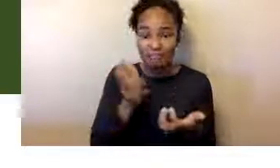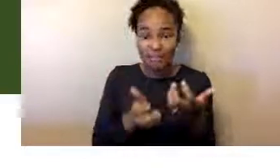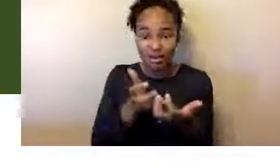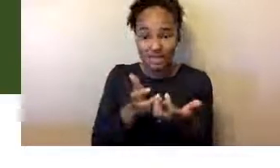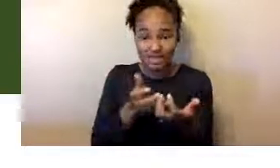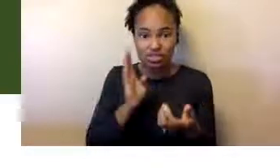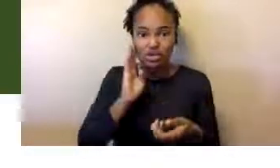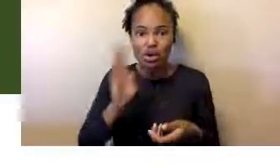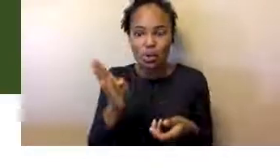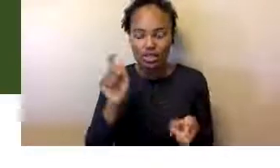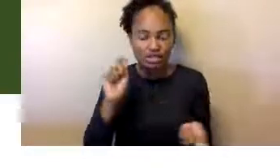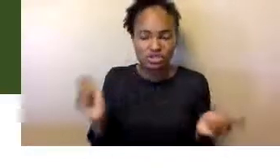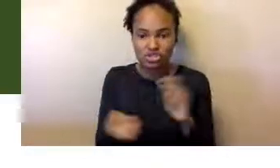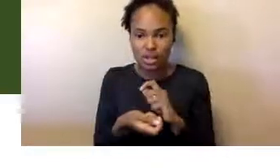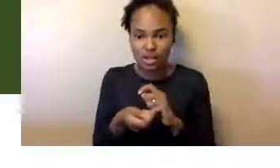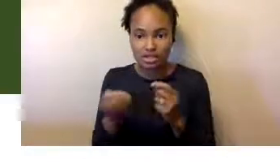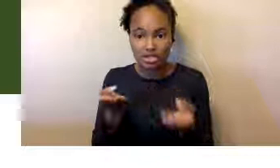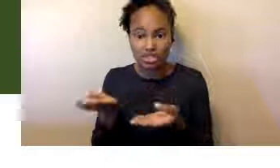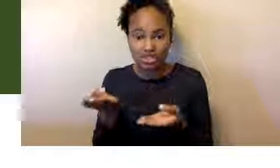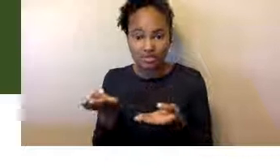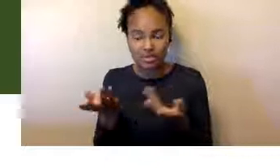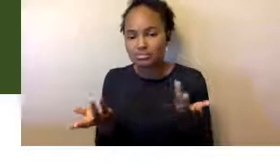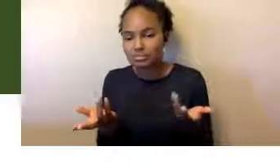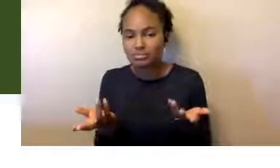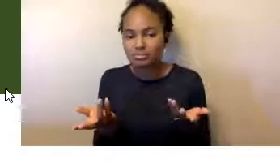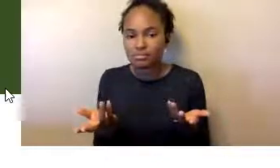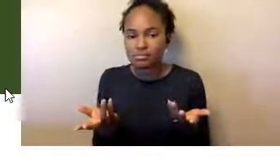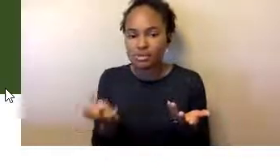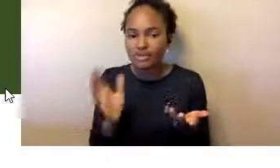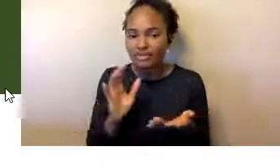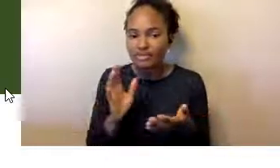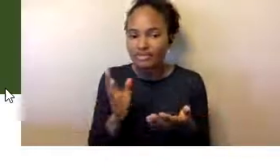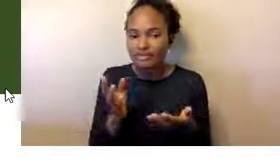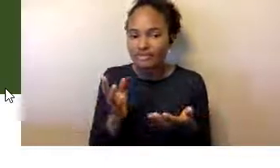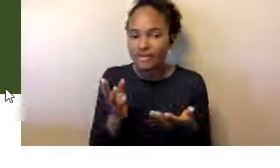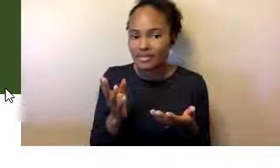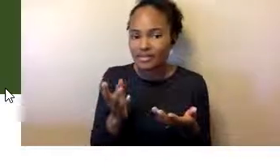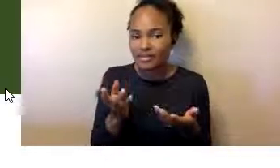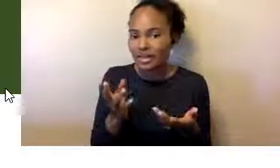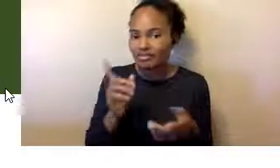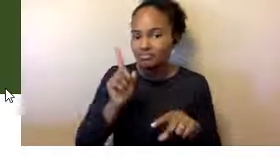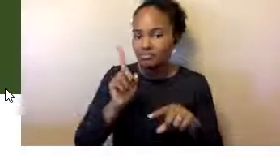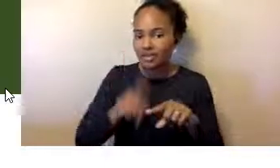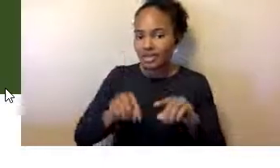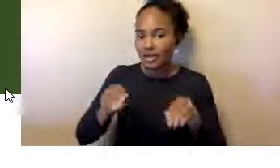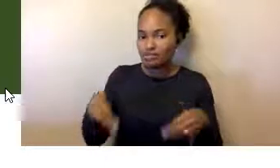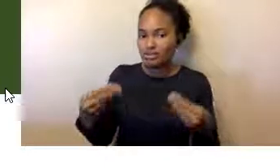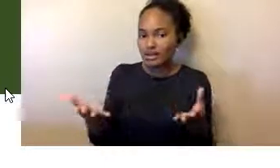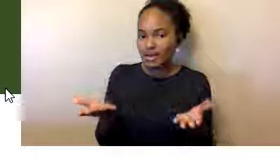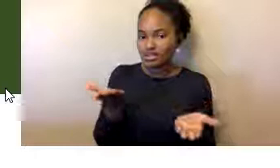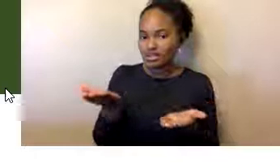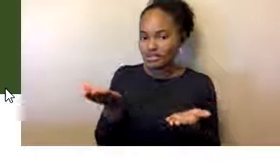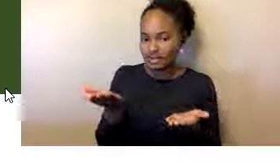being provided, that reasonable modification has to be provided. And it's basically, a